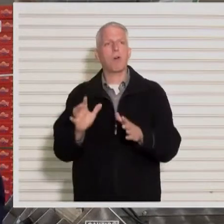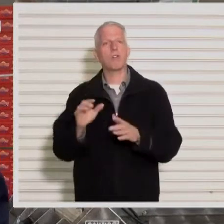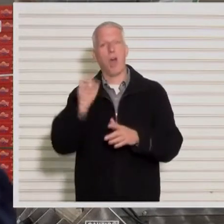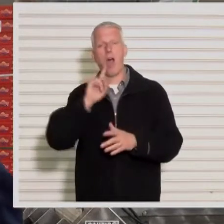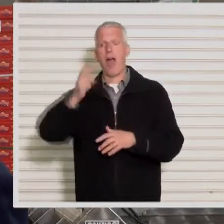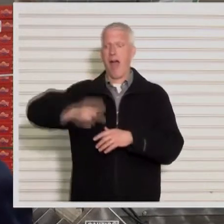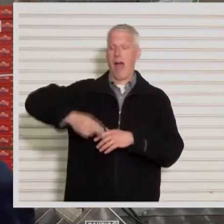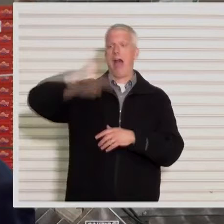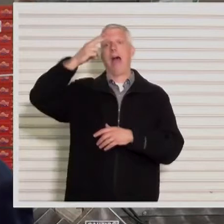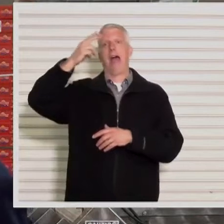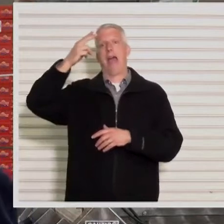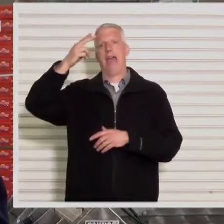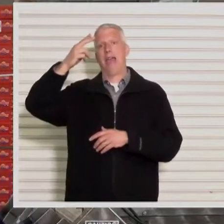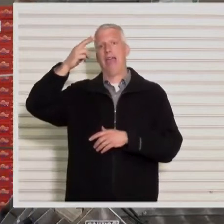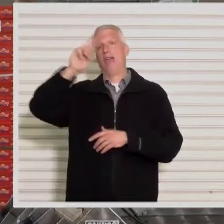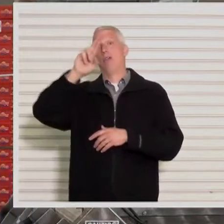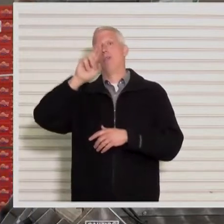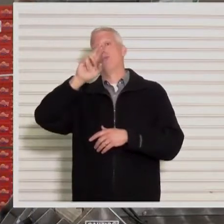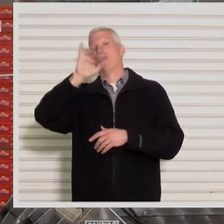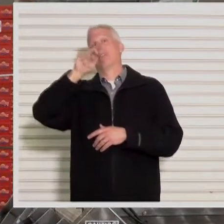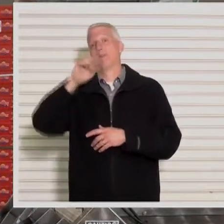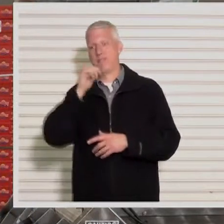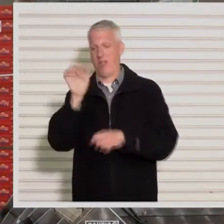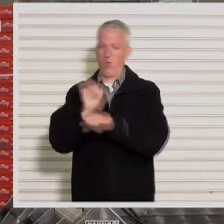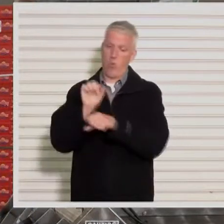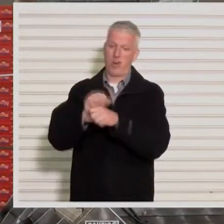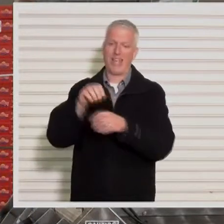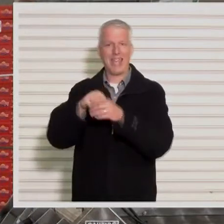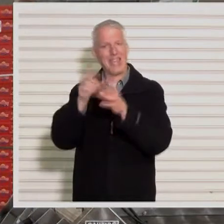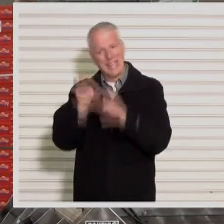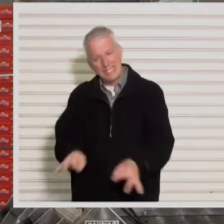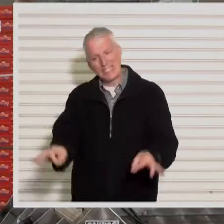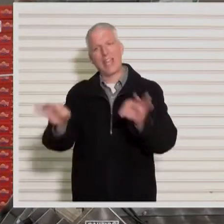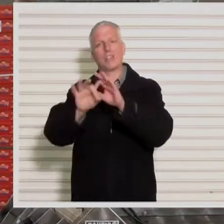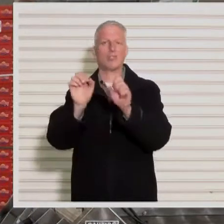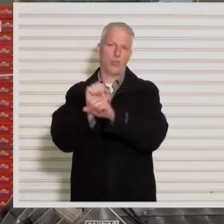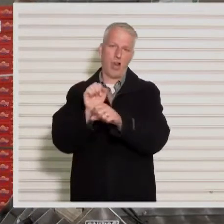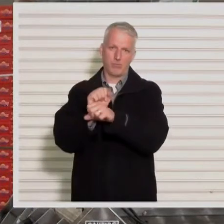risk because they work in high-risk essential jobs,